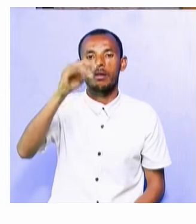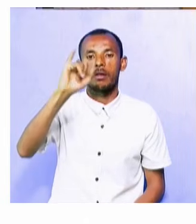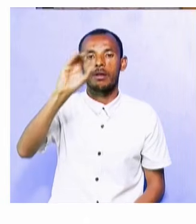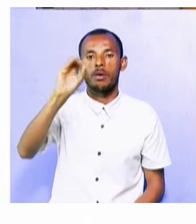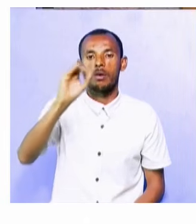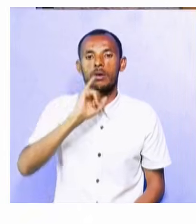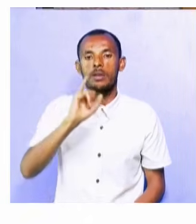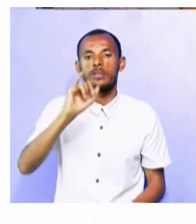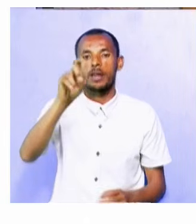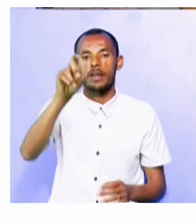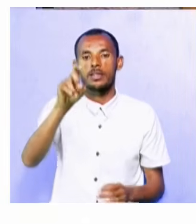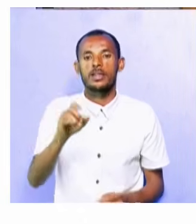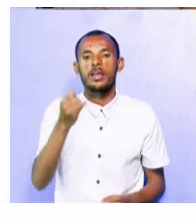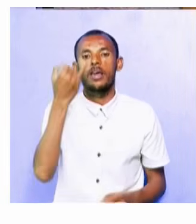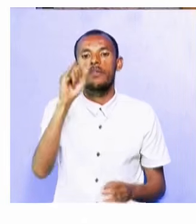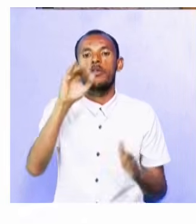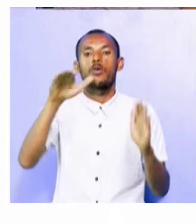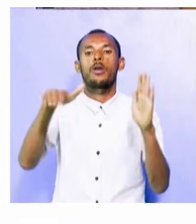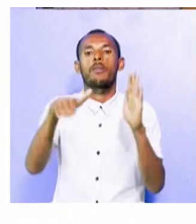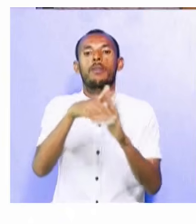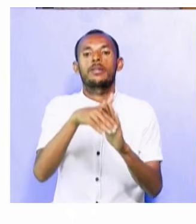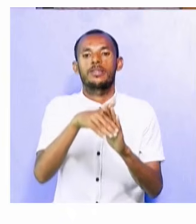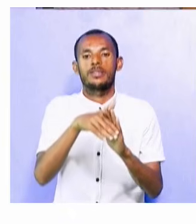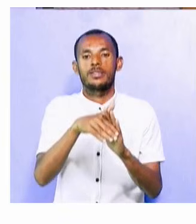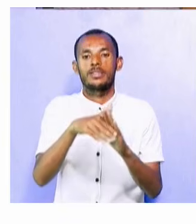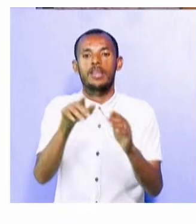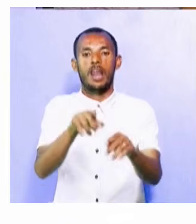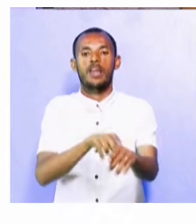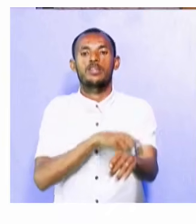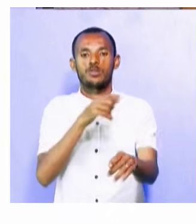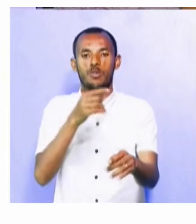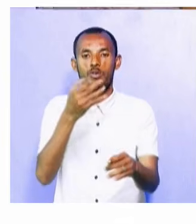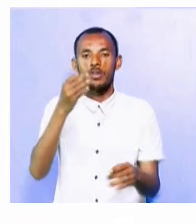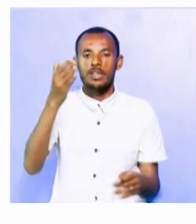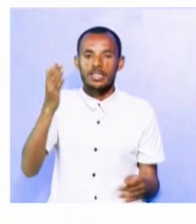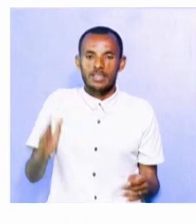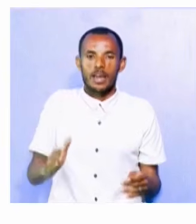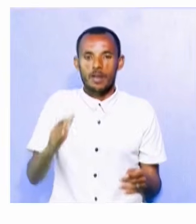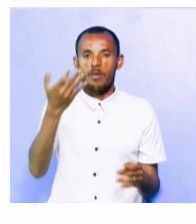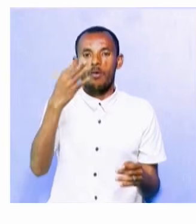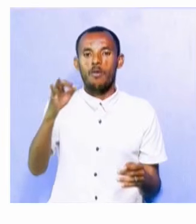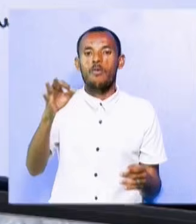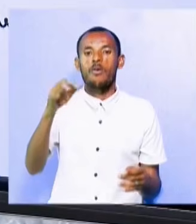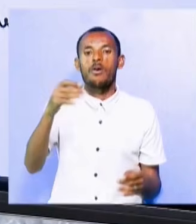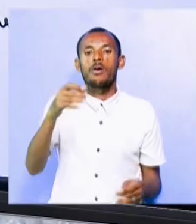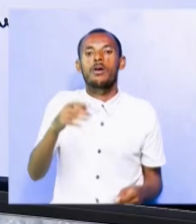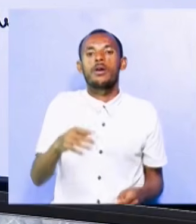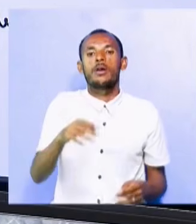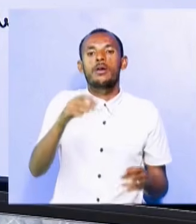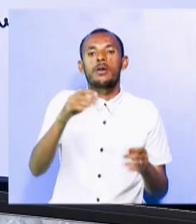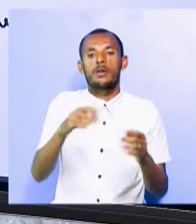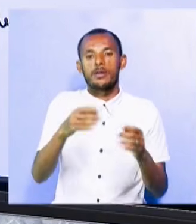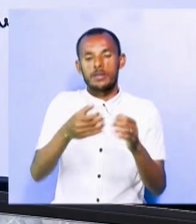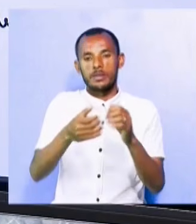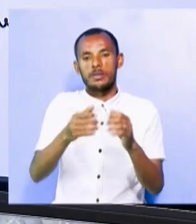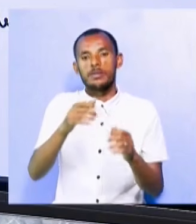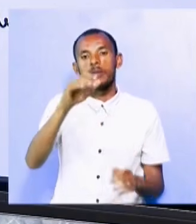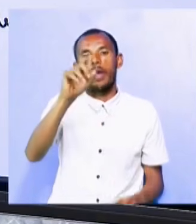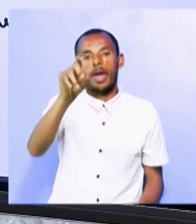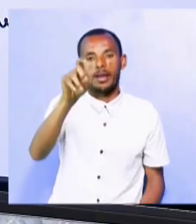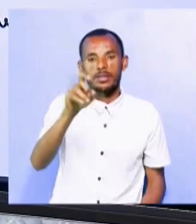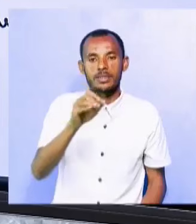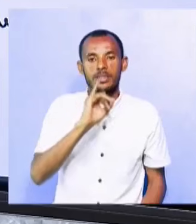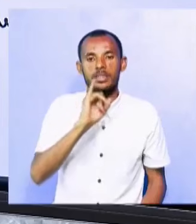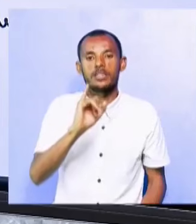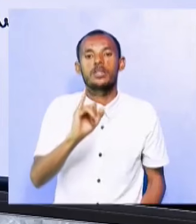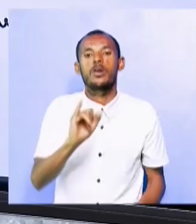x. If you represent the length of the side of the square patio by x, now